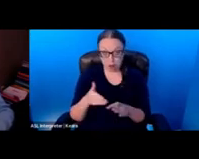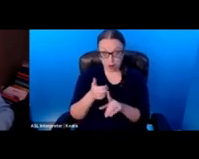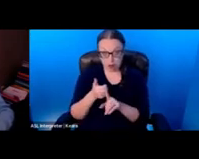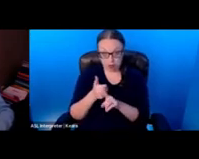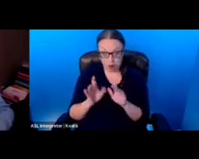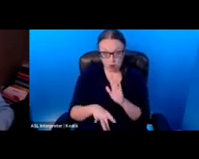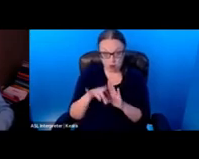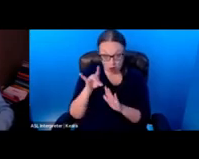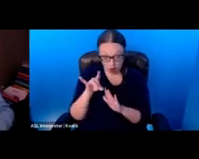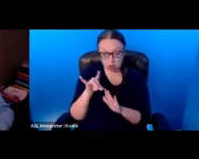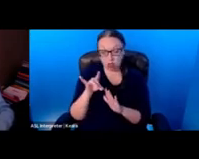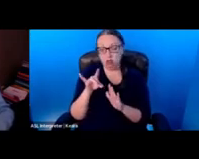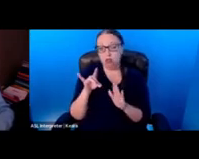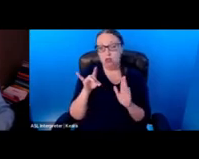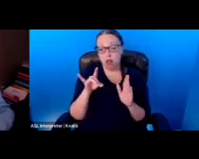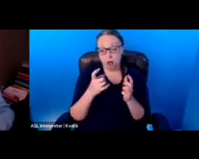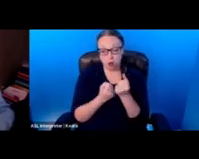and supports.